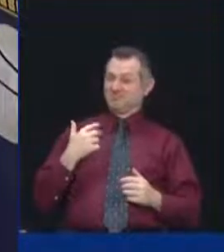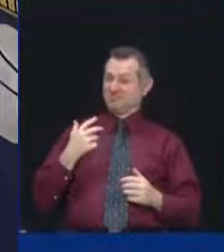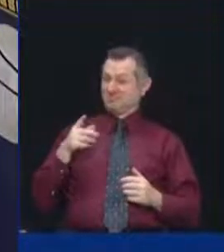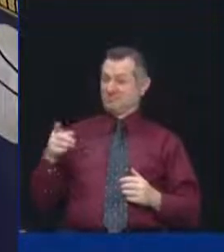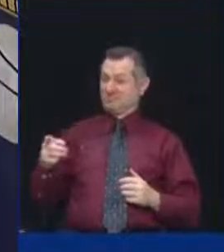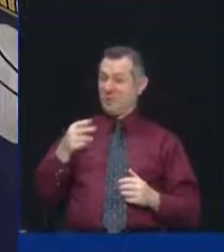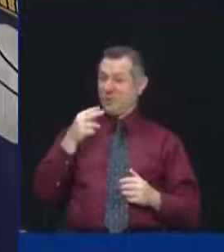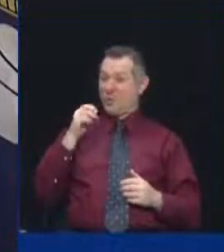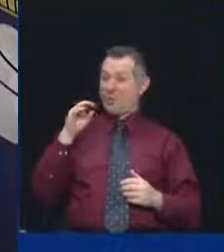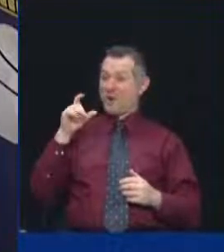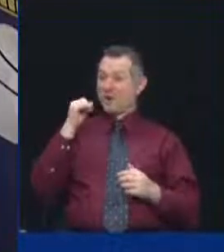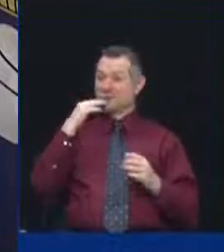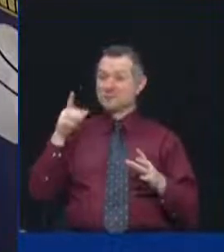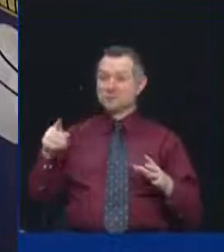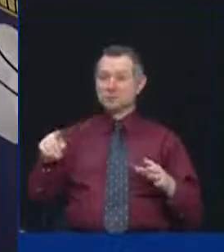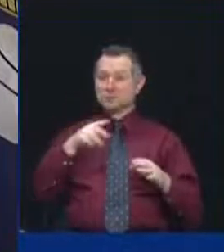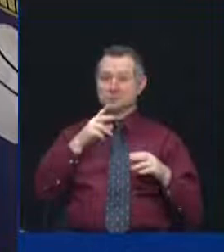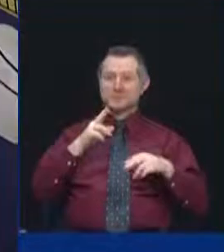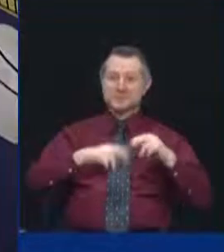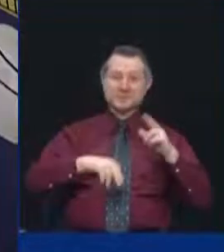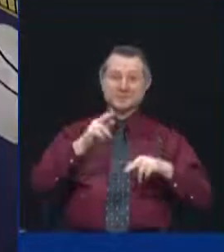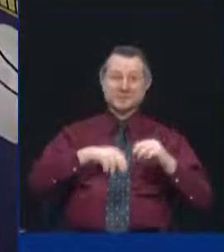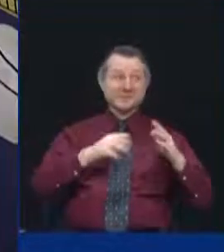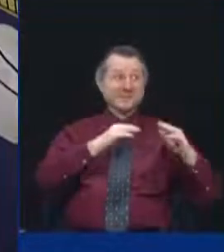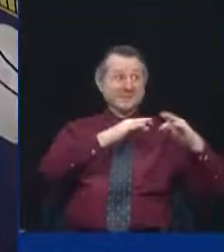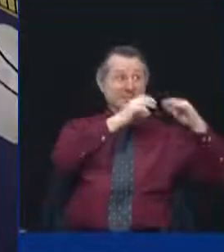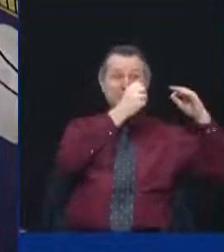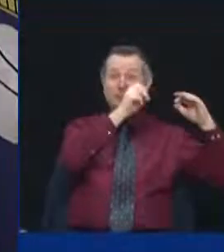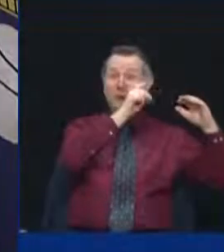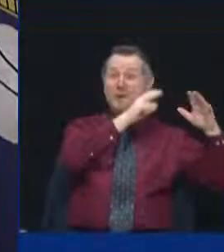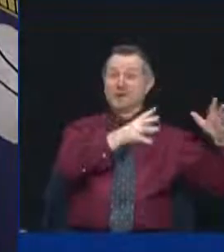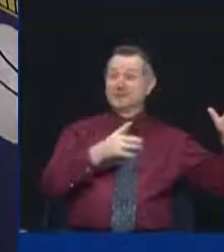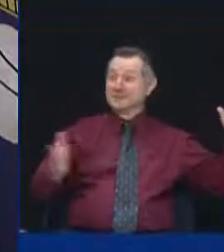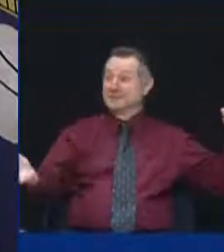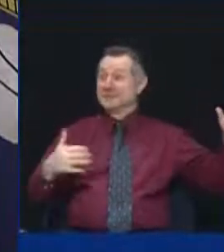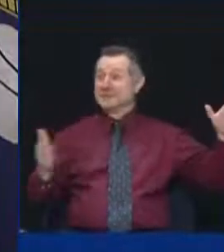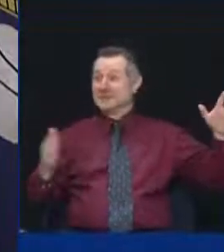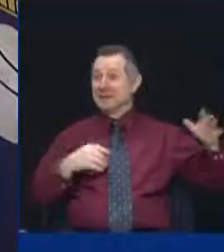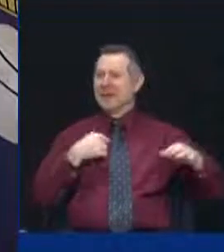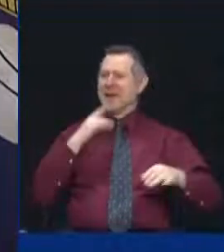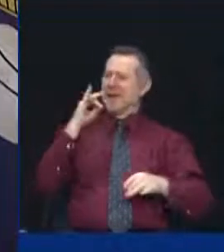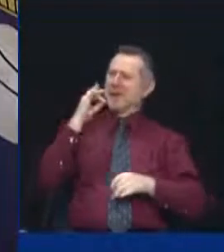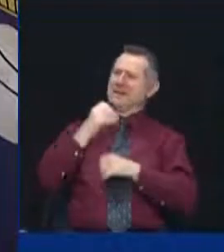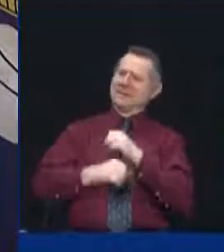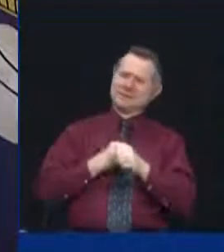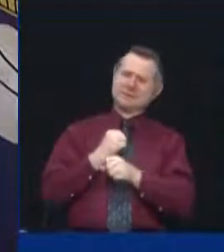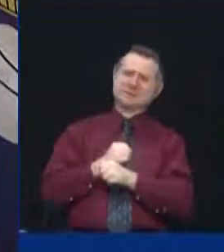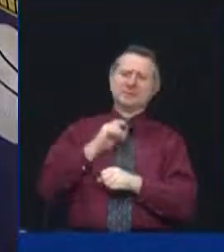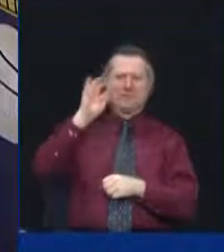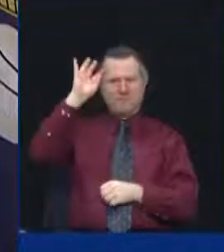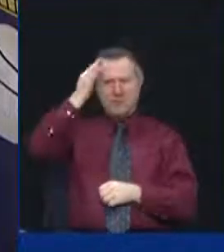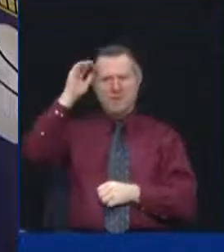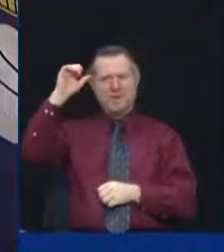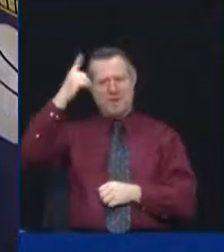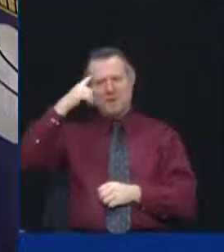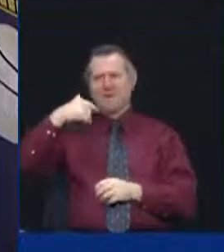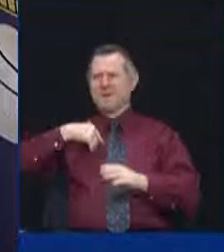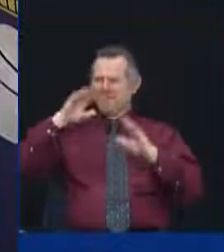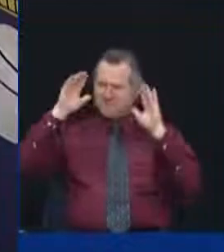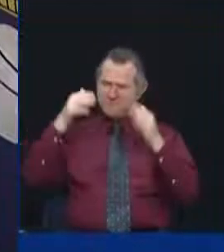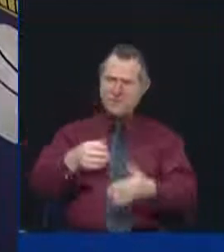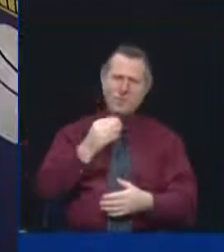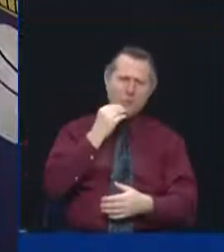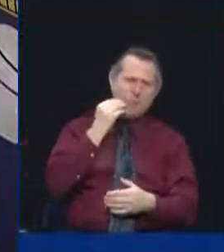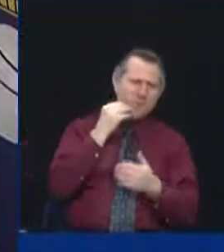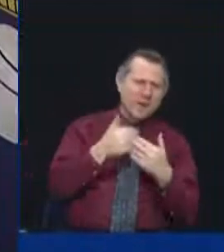shelters. I spent 8 years in the federal government working on homeless programs. I started the